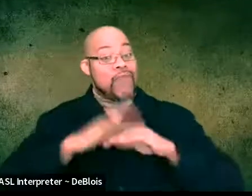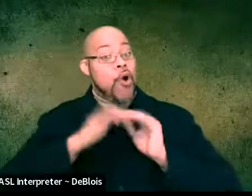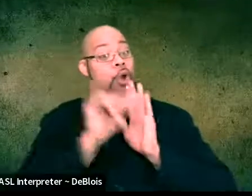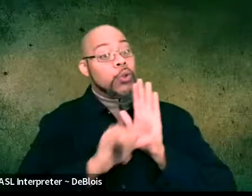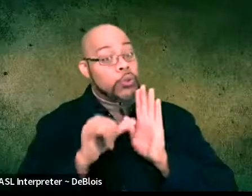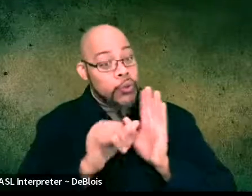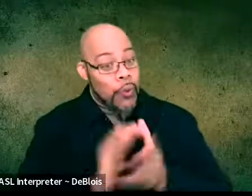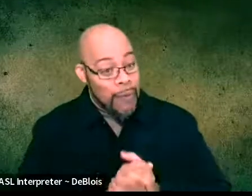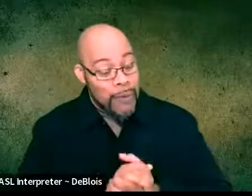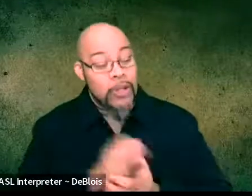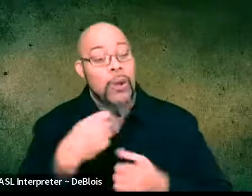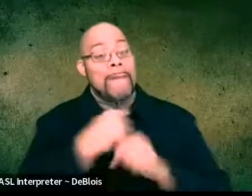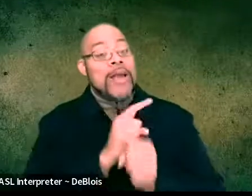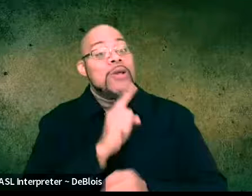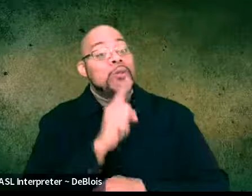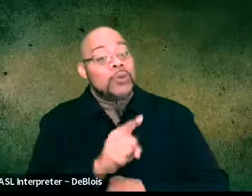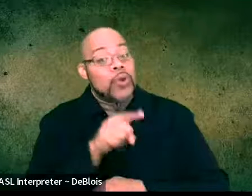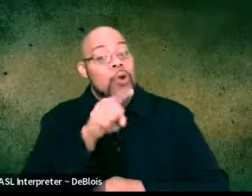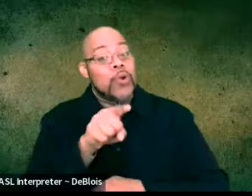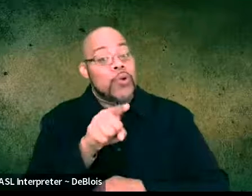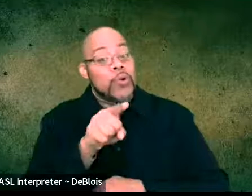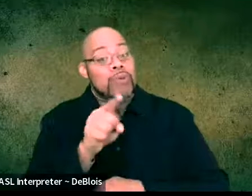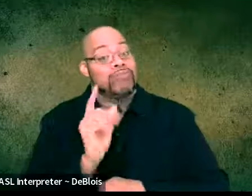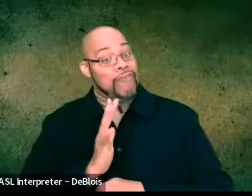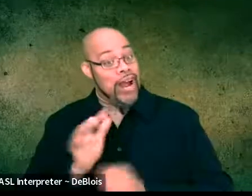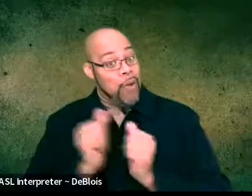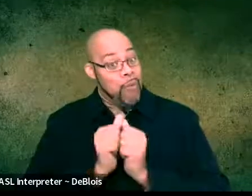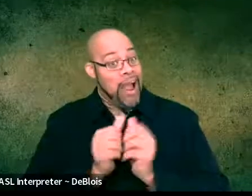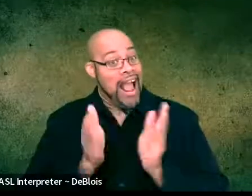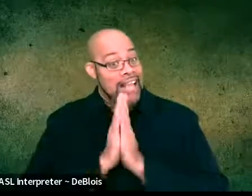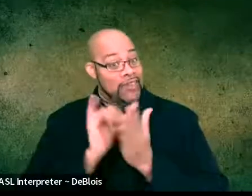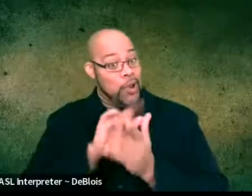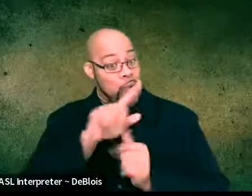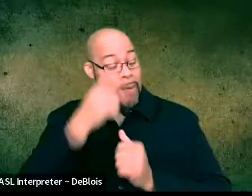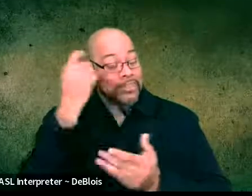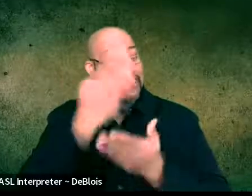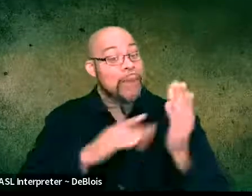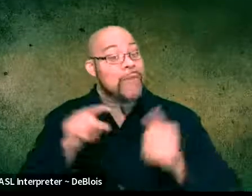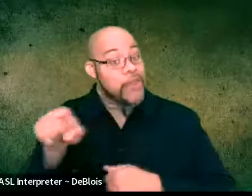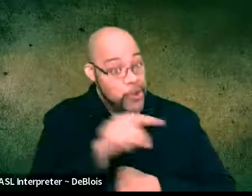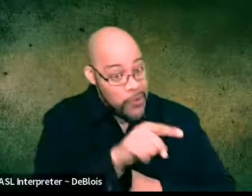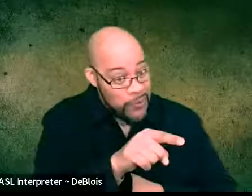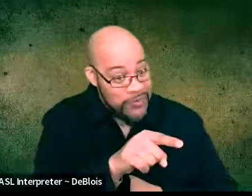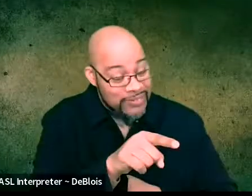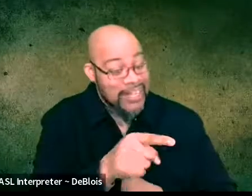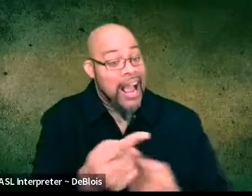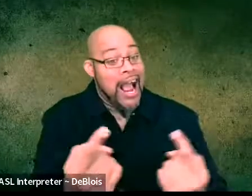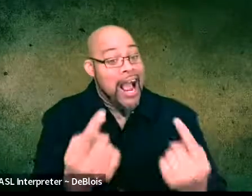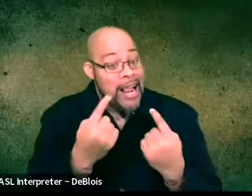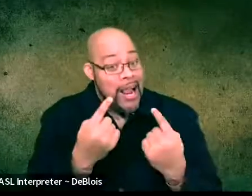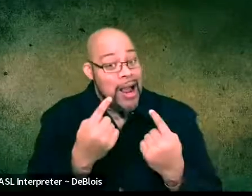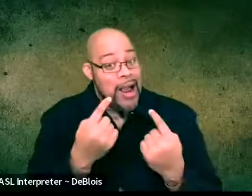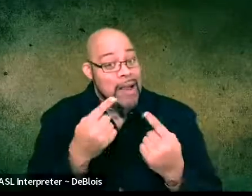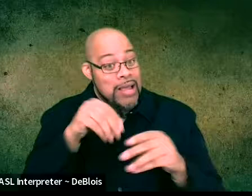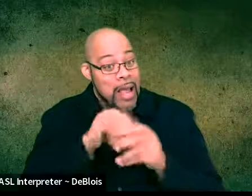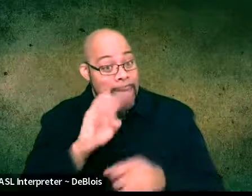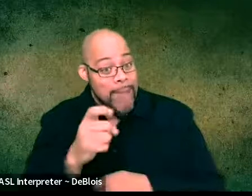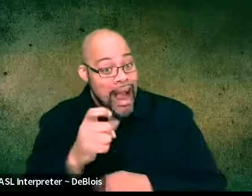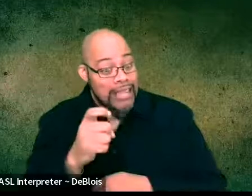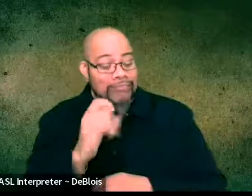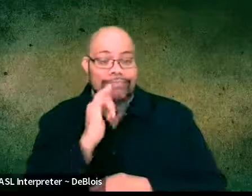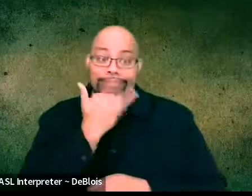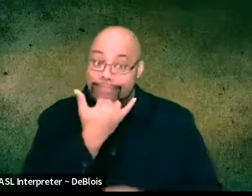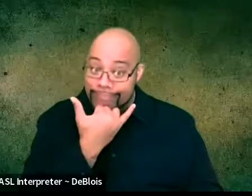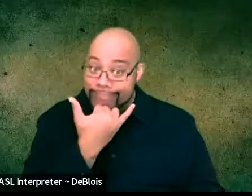YouTube. So make sure you're fine with asking these questions because some of y'all come in the inbox